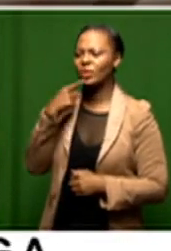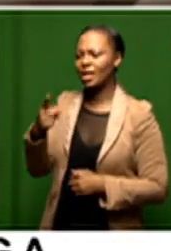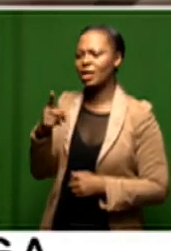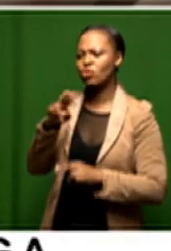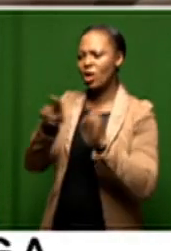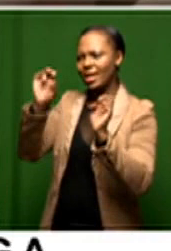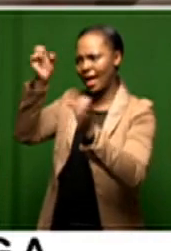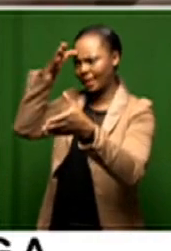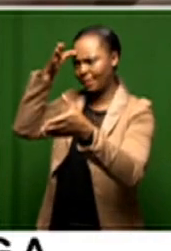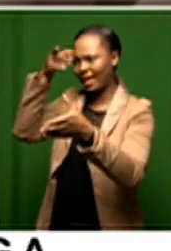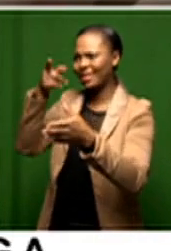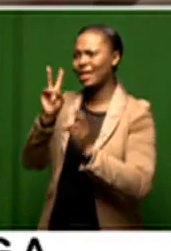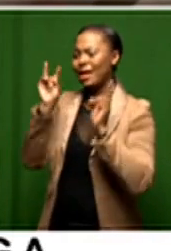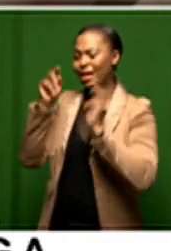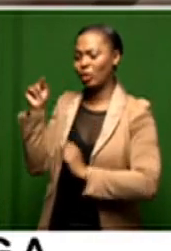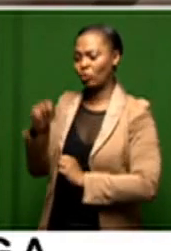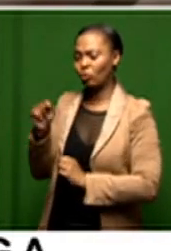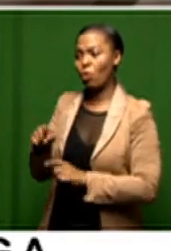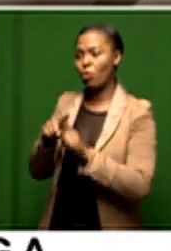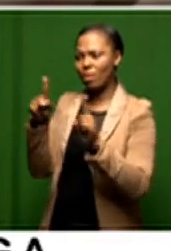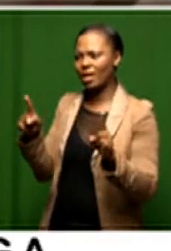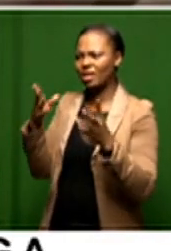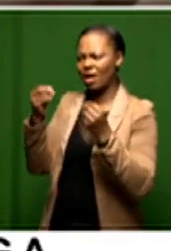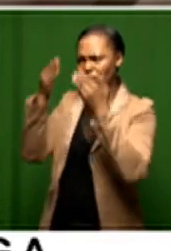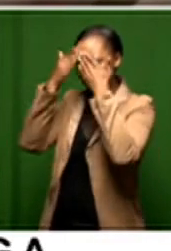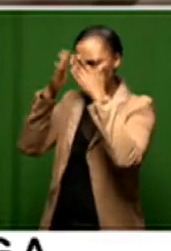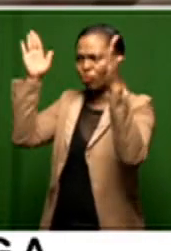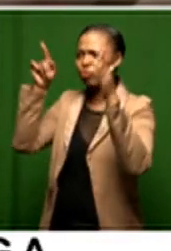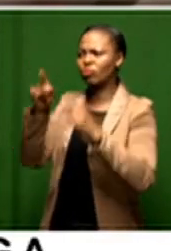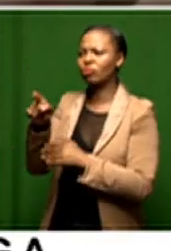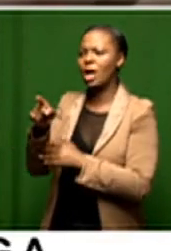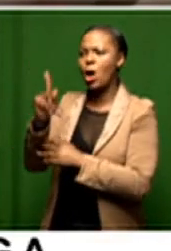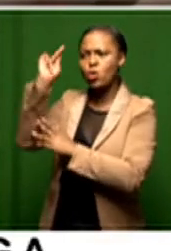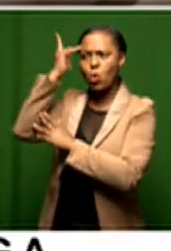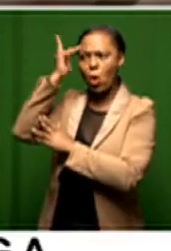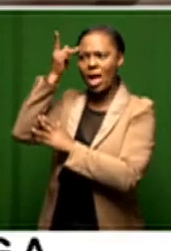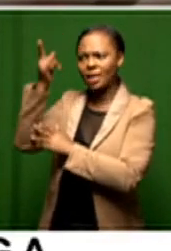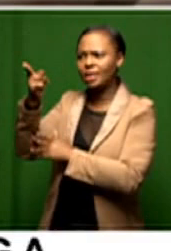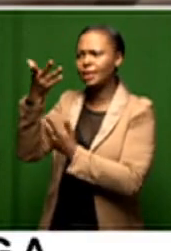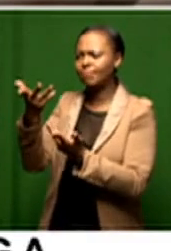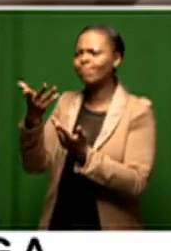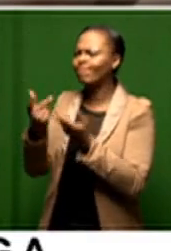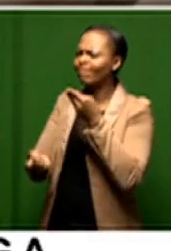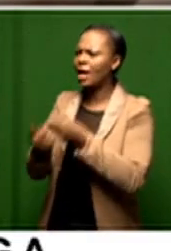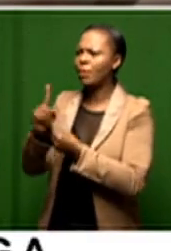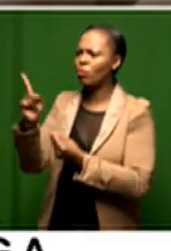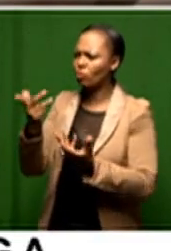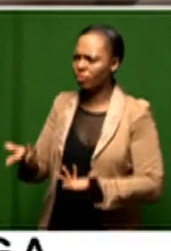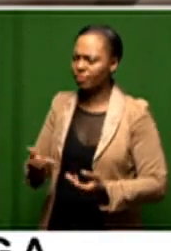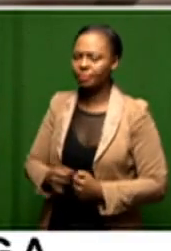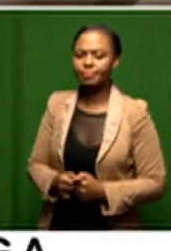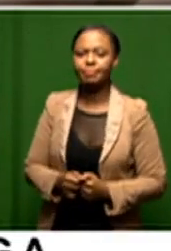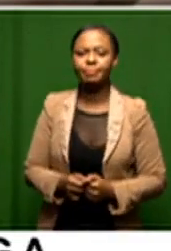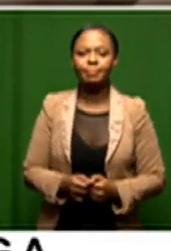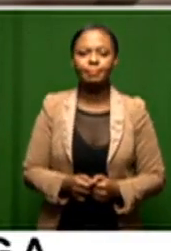but you do have quite a broad and substantive knowledge of what is going on. So let's